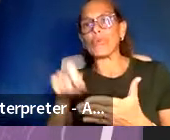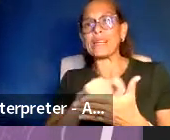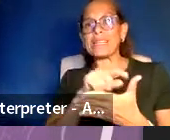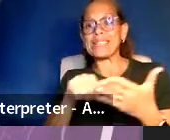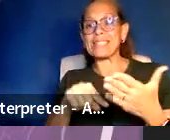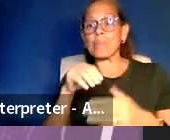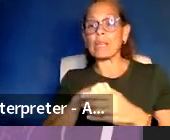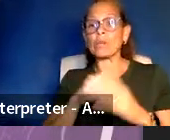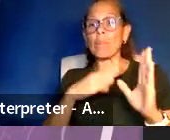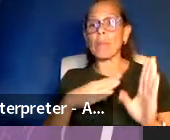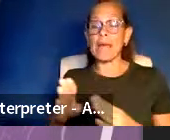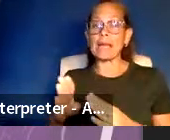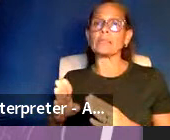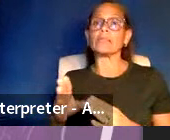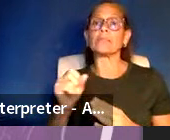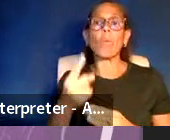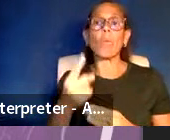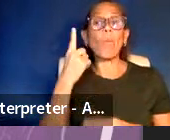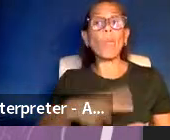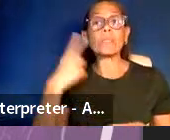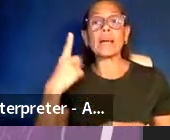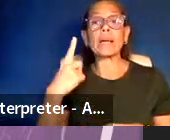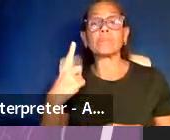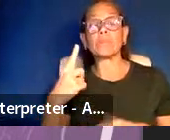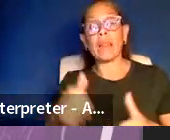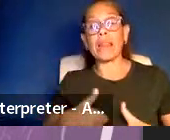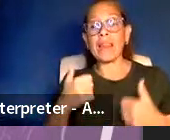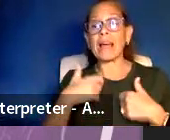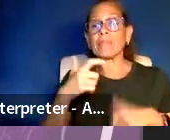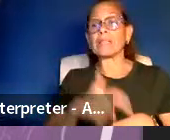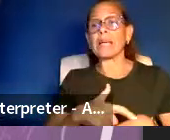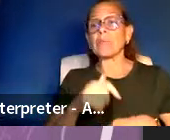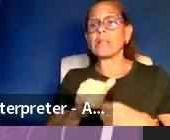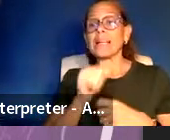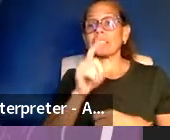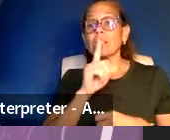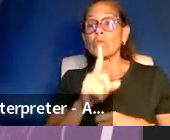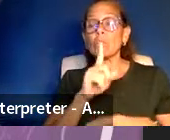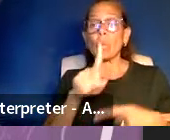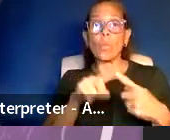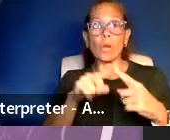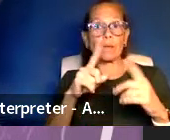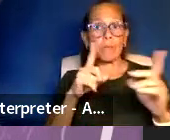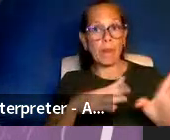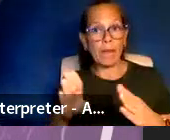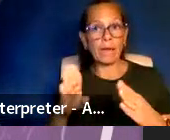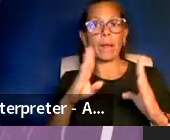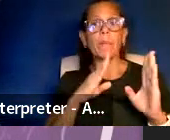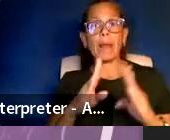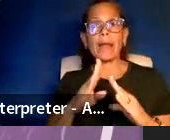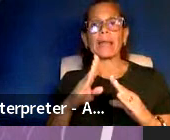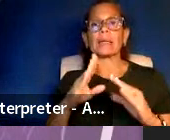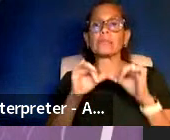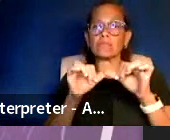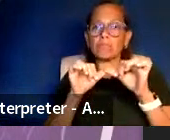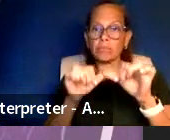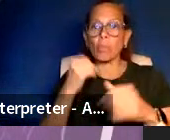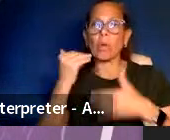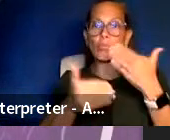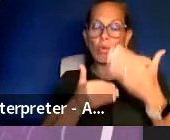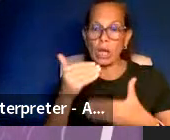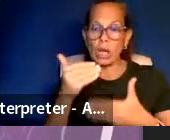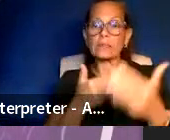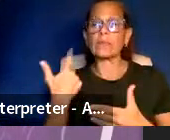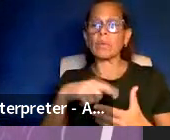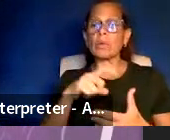plan. So it's a once in a lifetime opportunity. That's not true when it comes to planning. Planning is an ongoing process. We